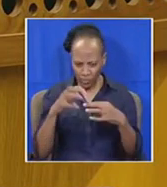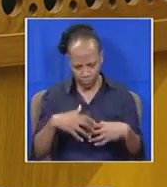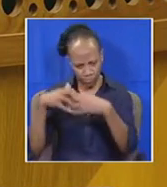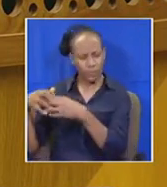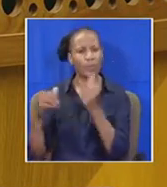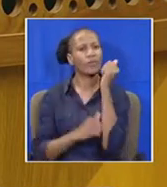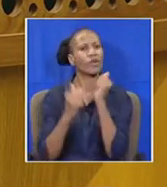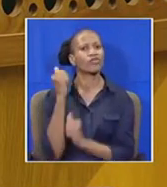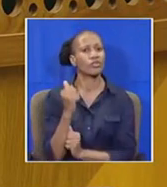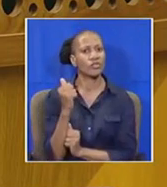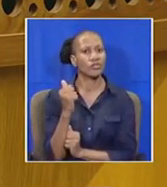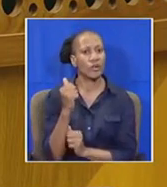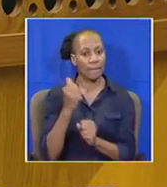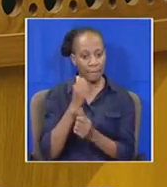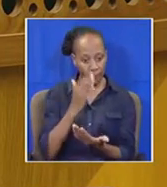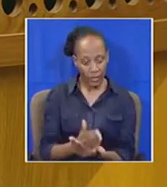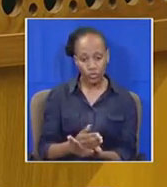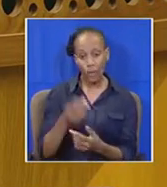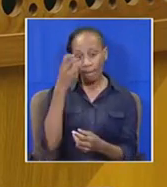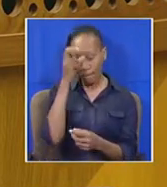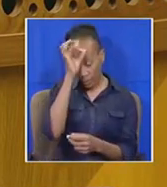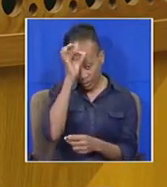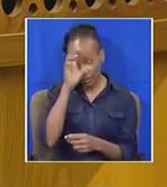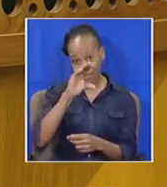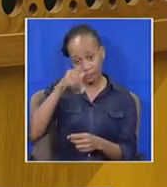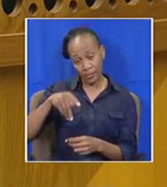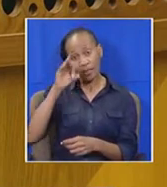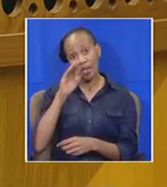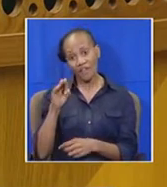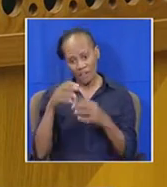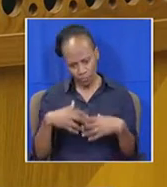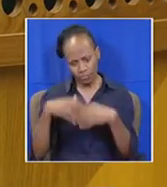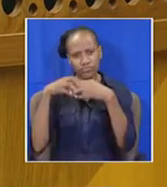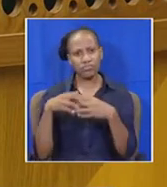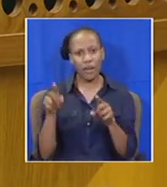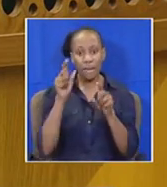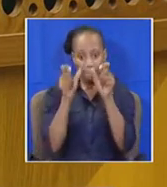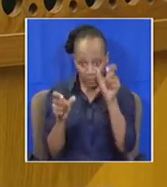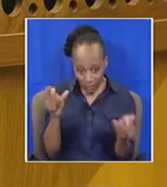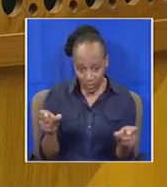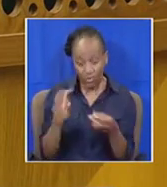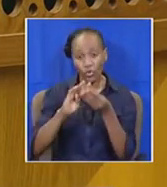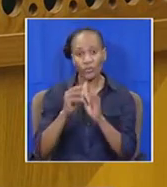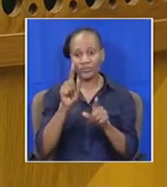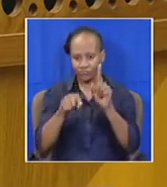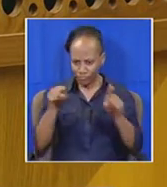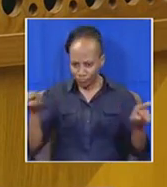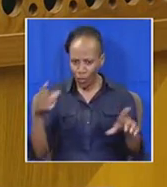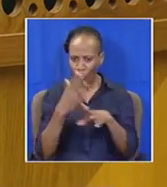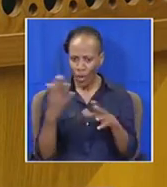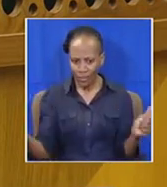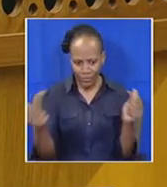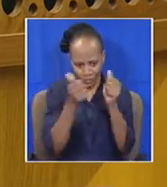street committees, community policing forums, and organs of civil society that will collaborate with